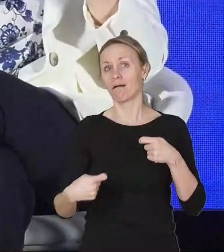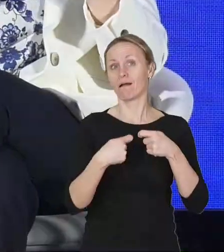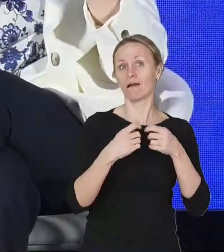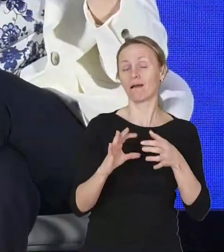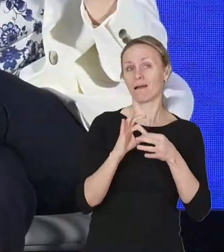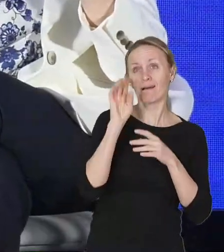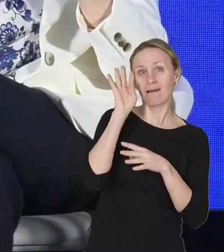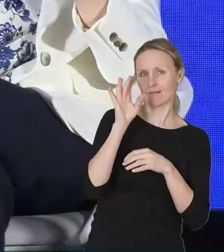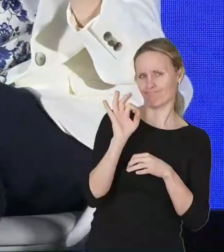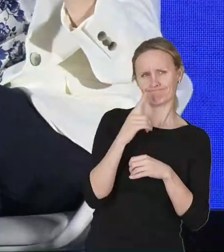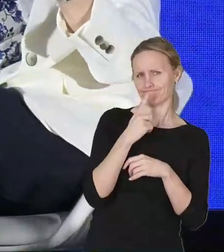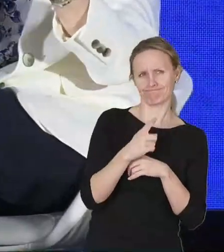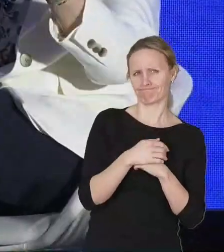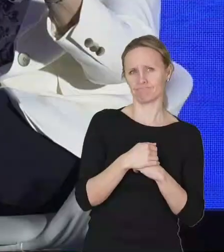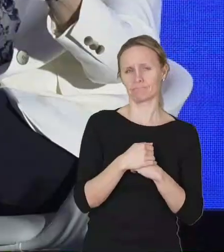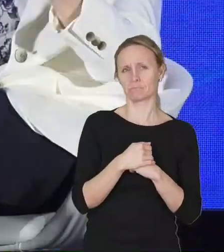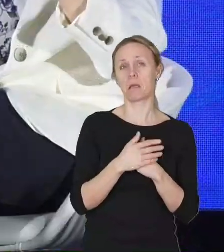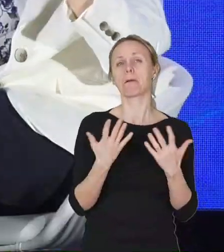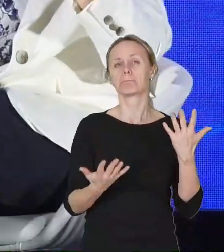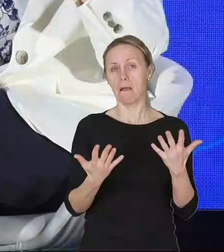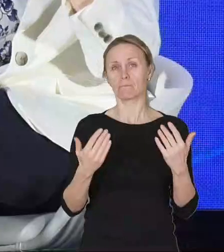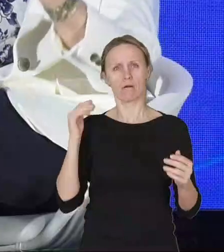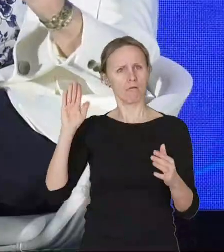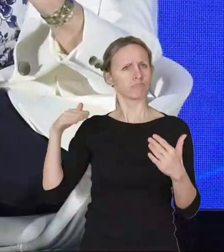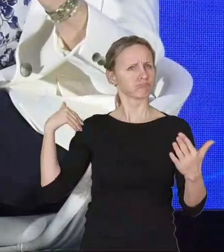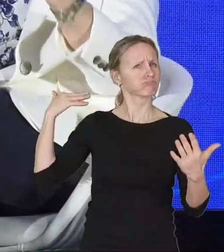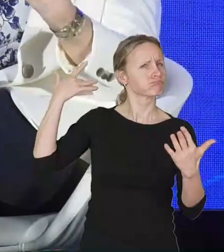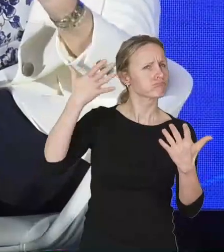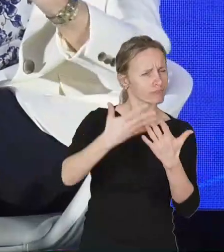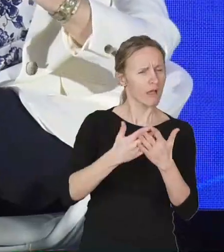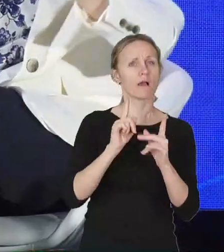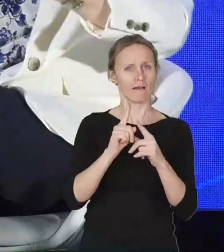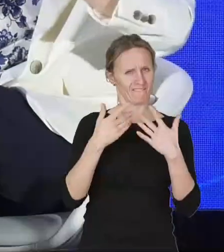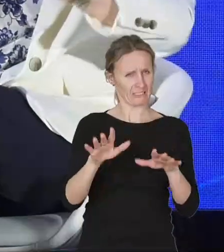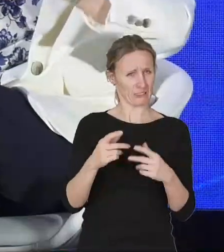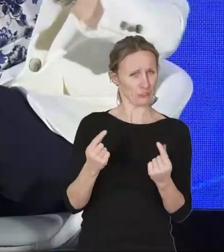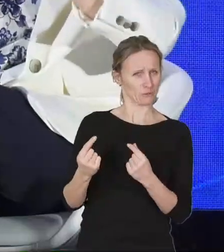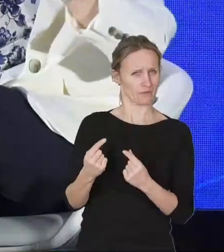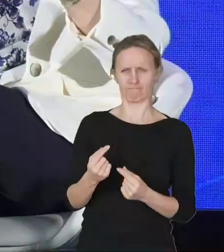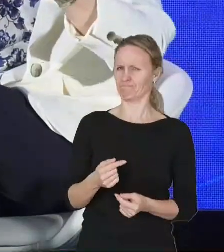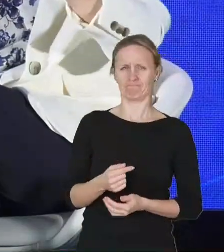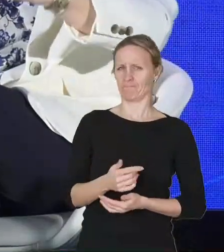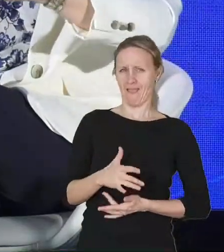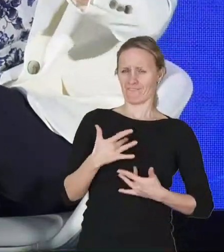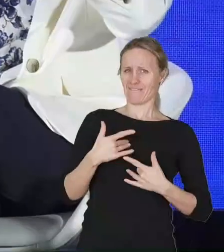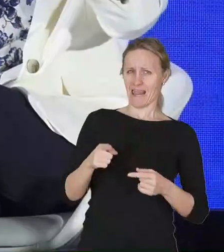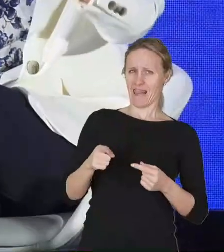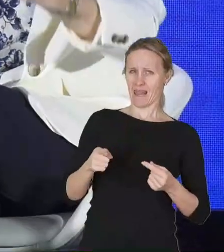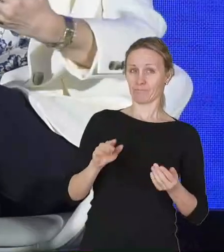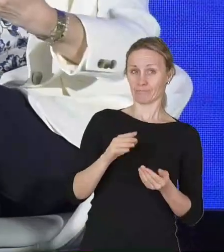that centralized economies have initially had more difficulty in juggling all